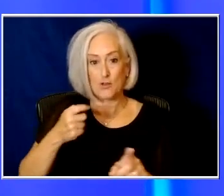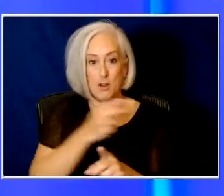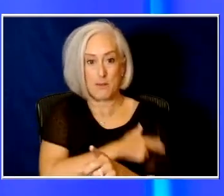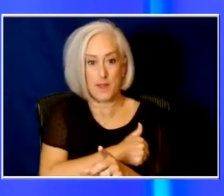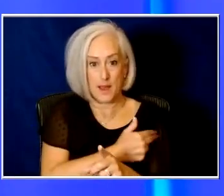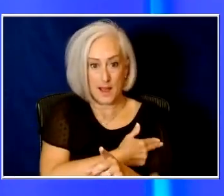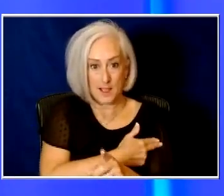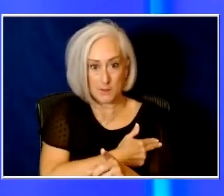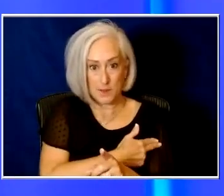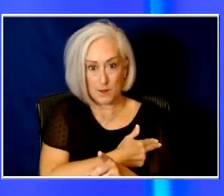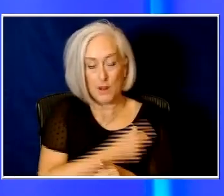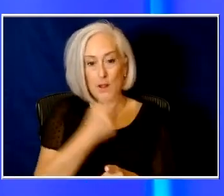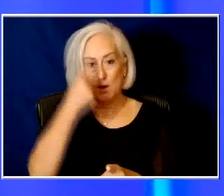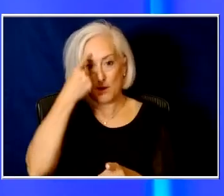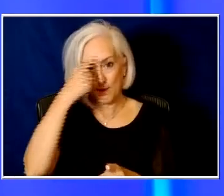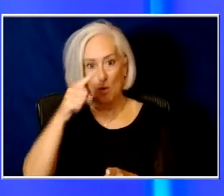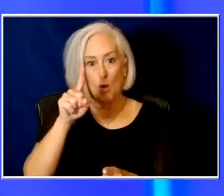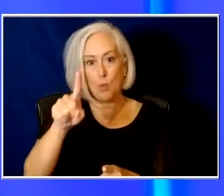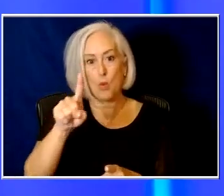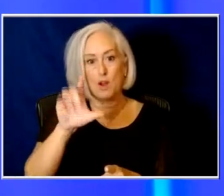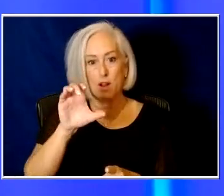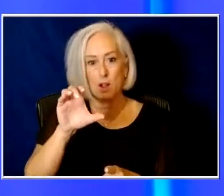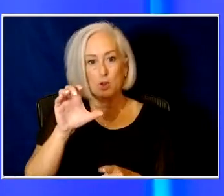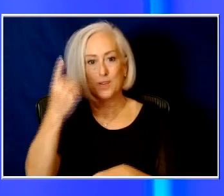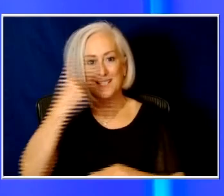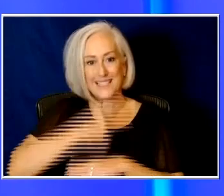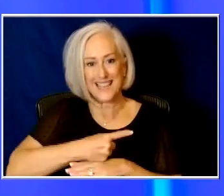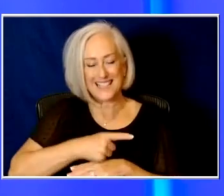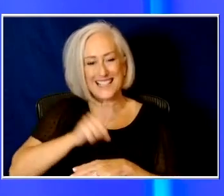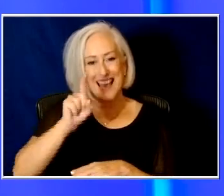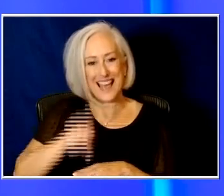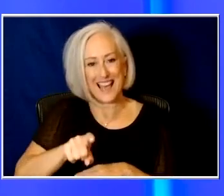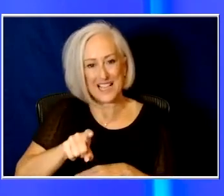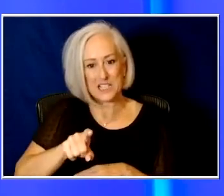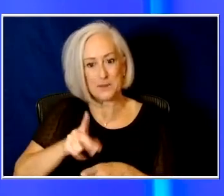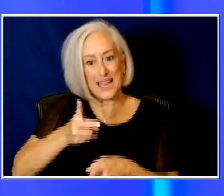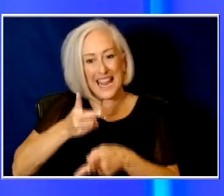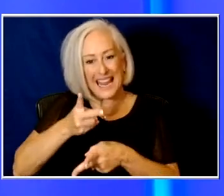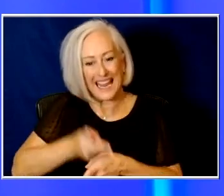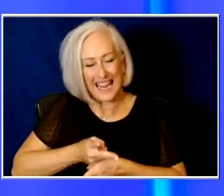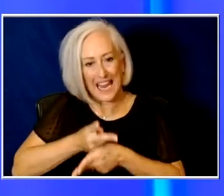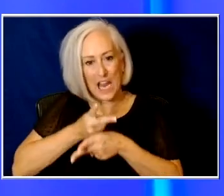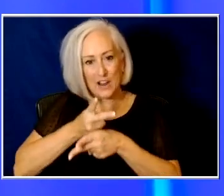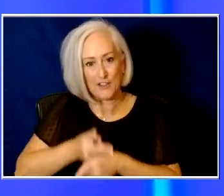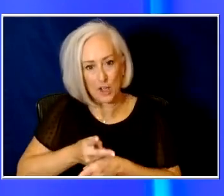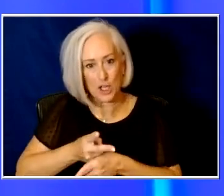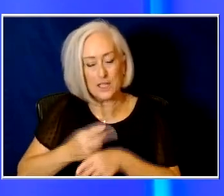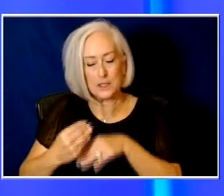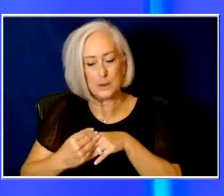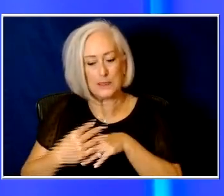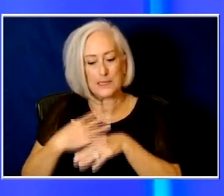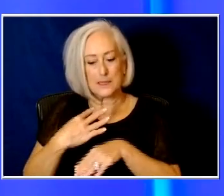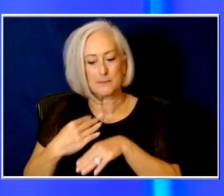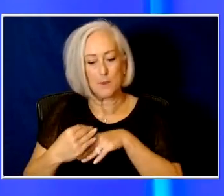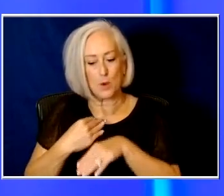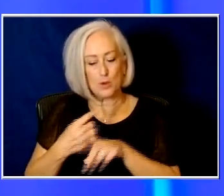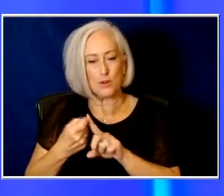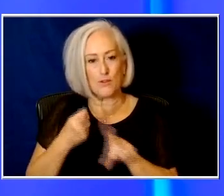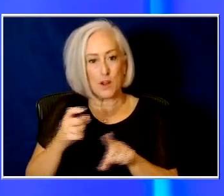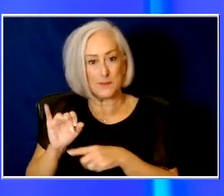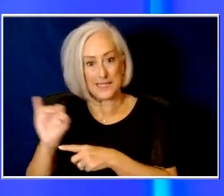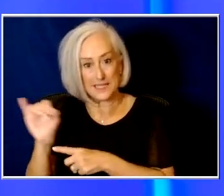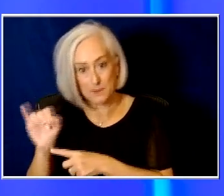days, they have to be very cautious about being exposed to infectious agents, so avoid